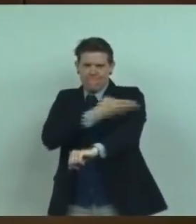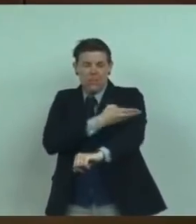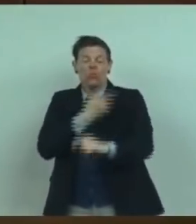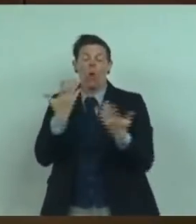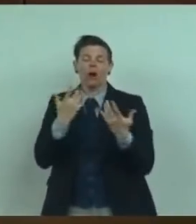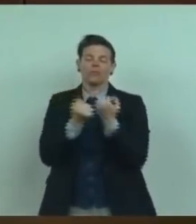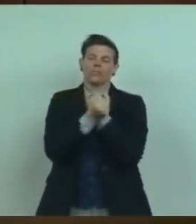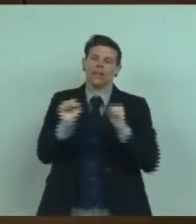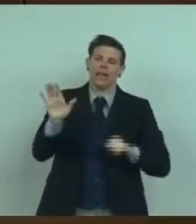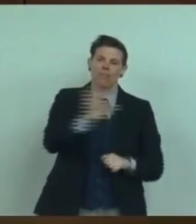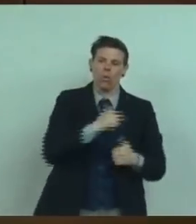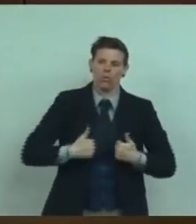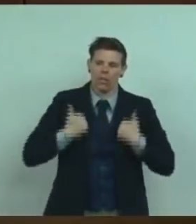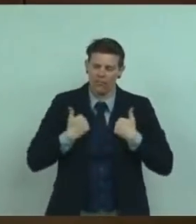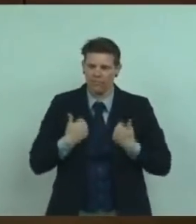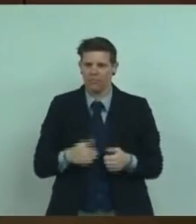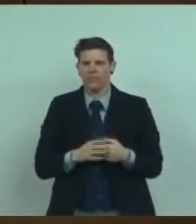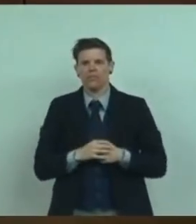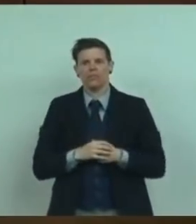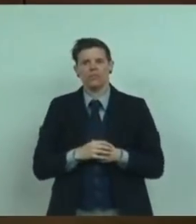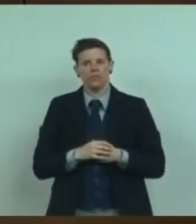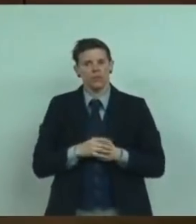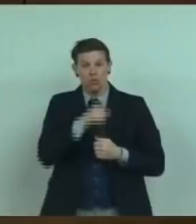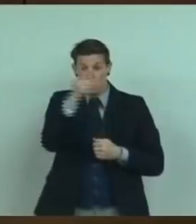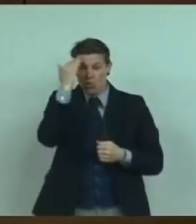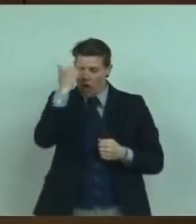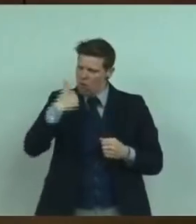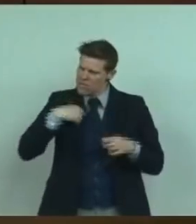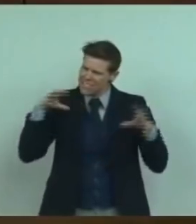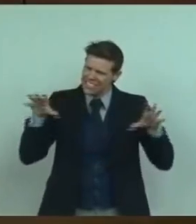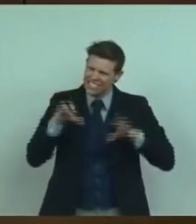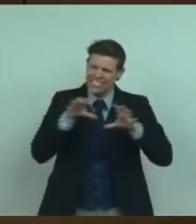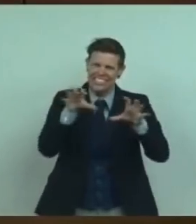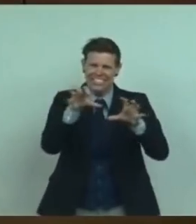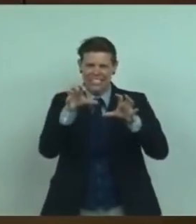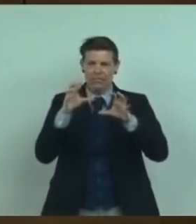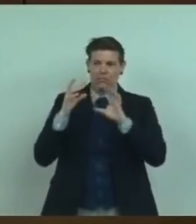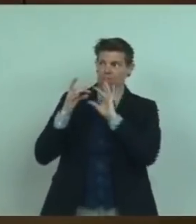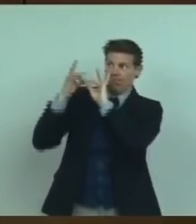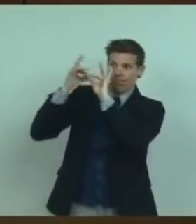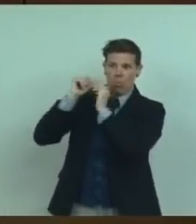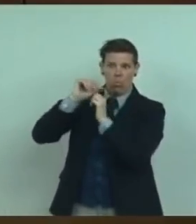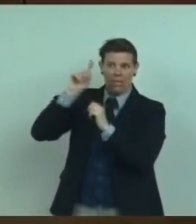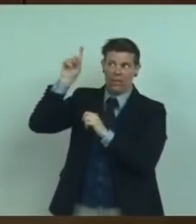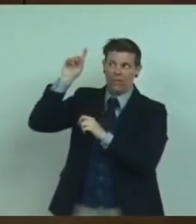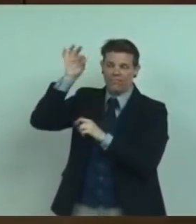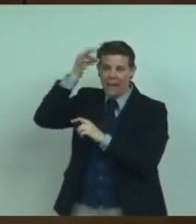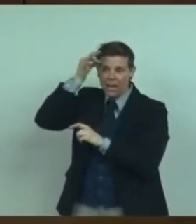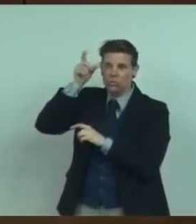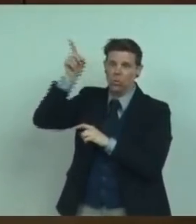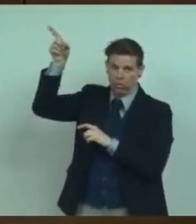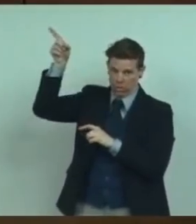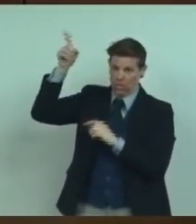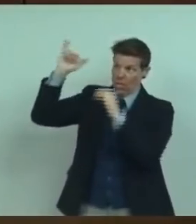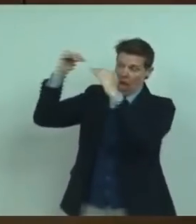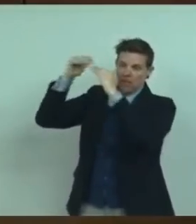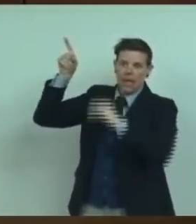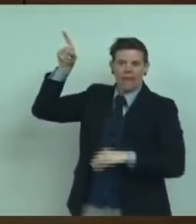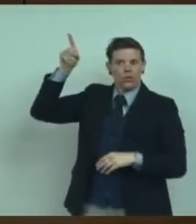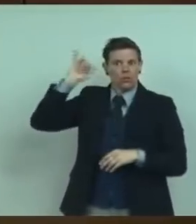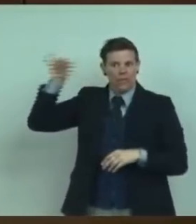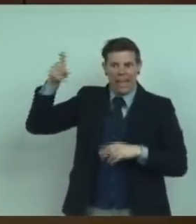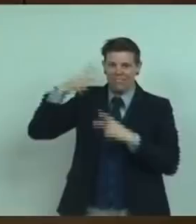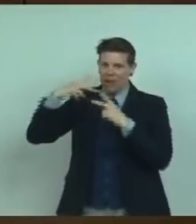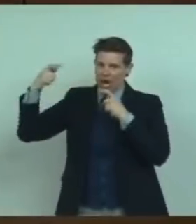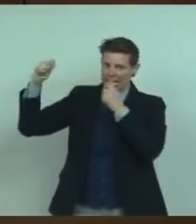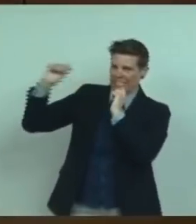that our relationship with the federal government, while that can be tense, that we're working on every approval necessary that